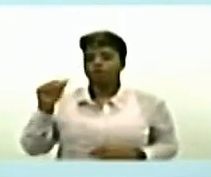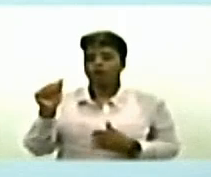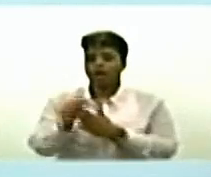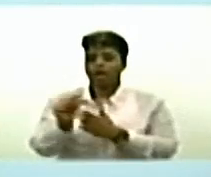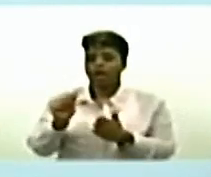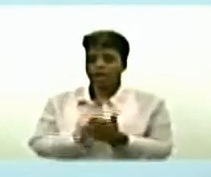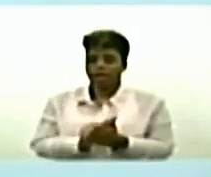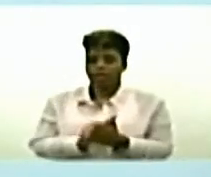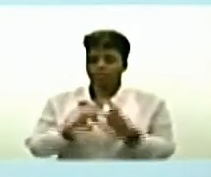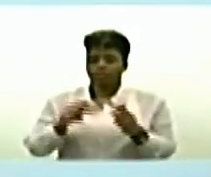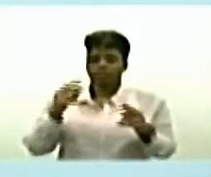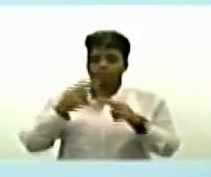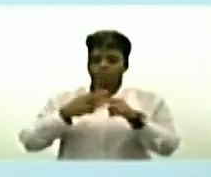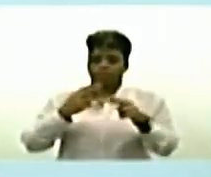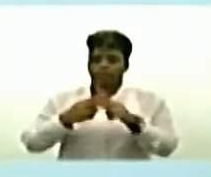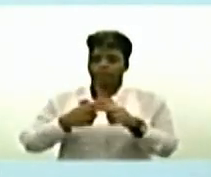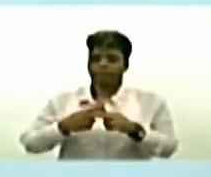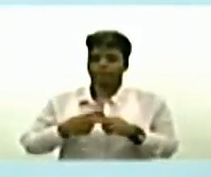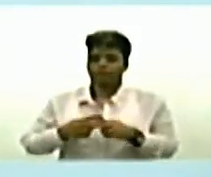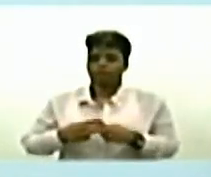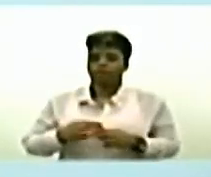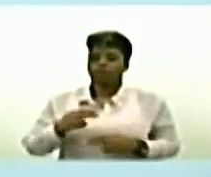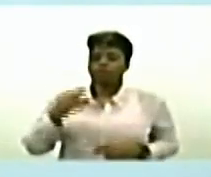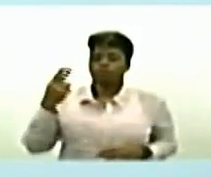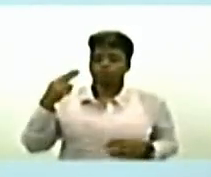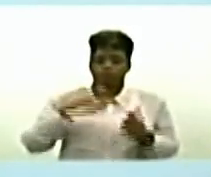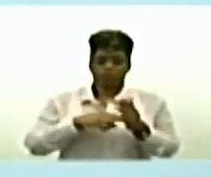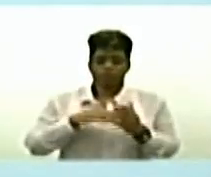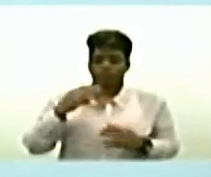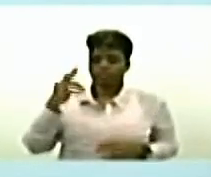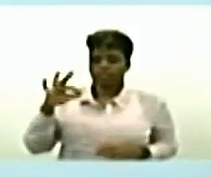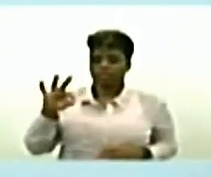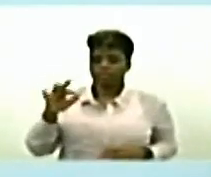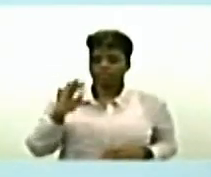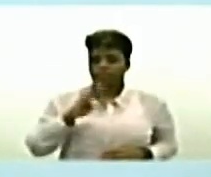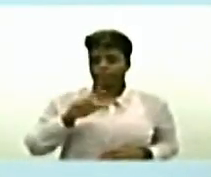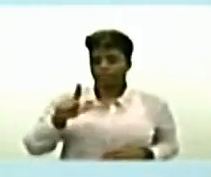Appropriation 2019 Bill 2018.